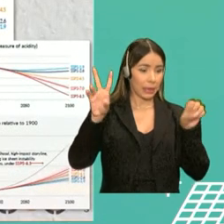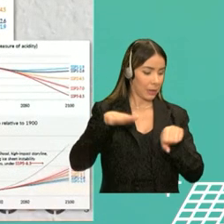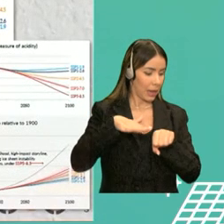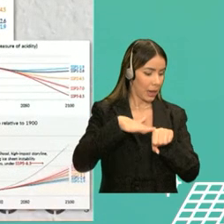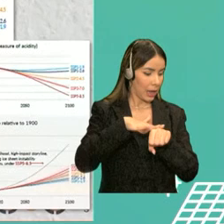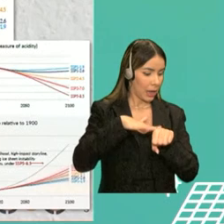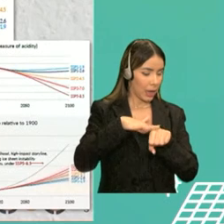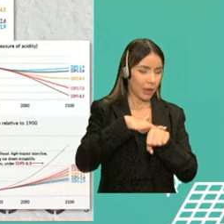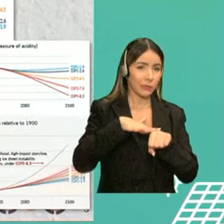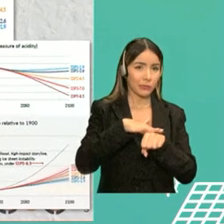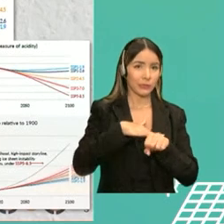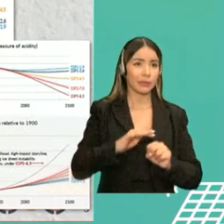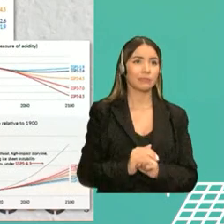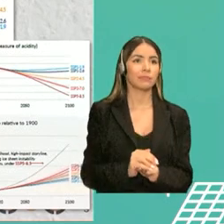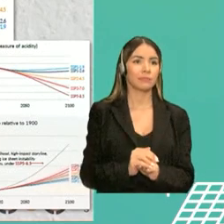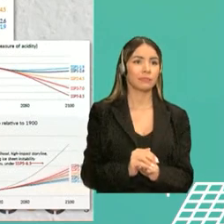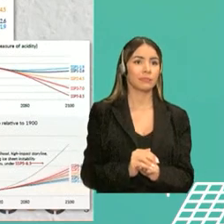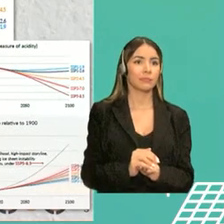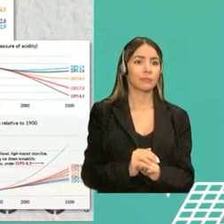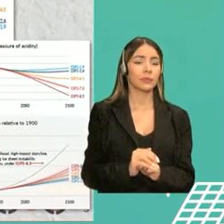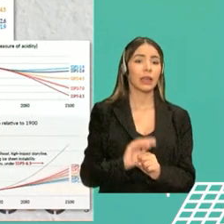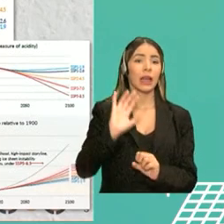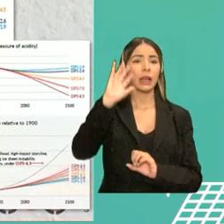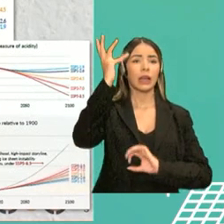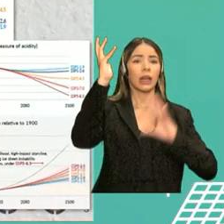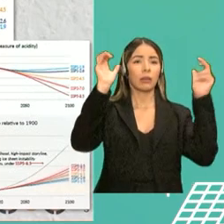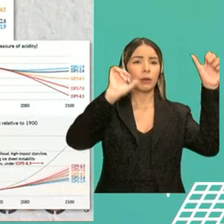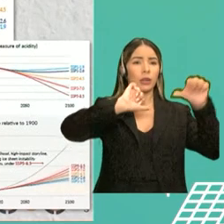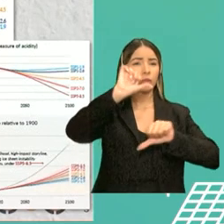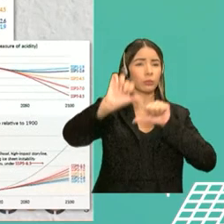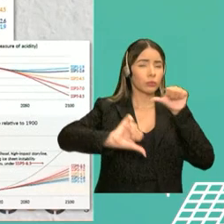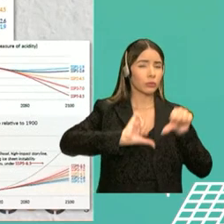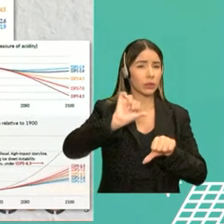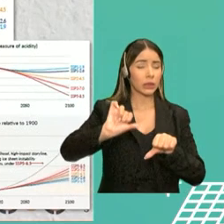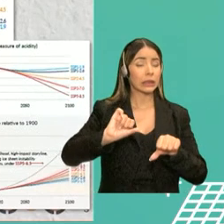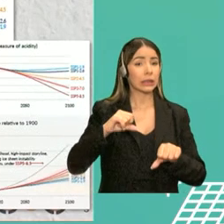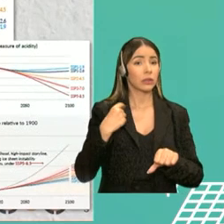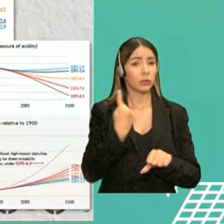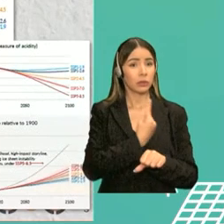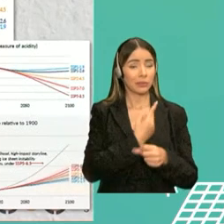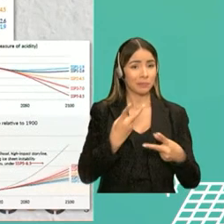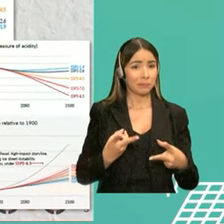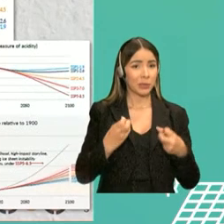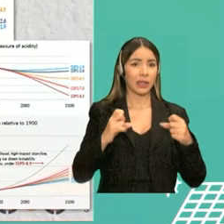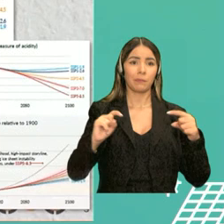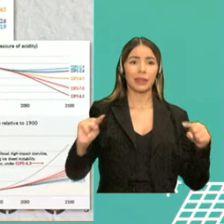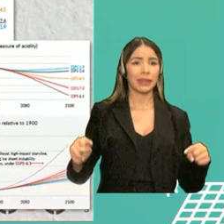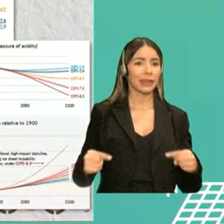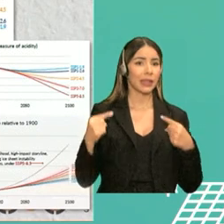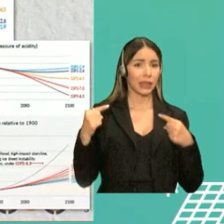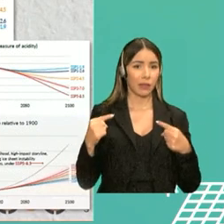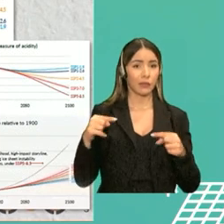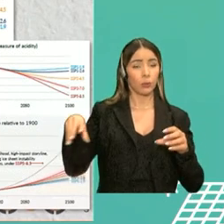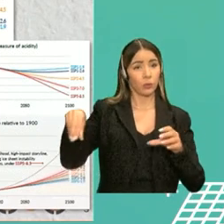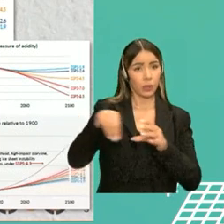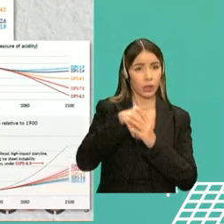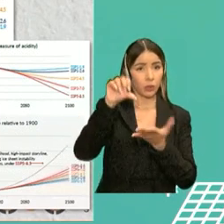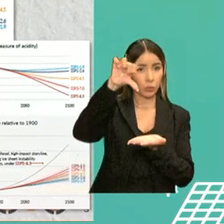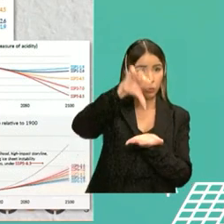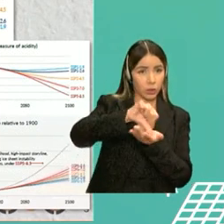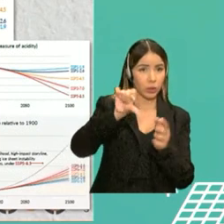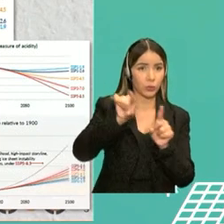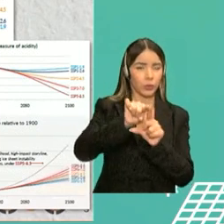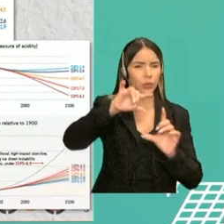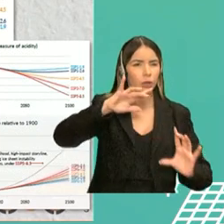so climate change are a huge challenge for the sector and for the world as a whole.